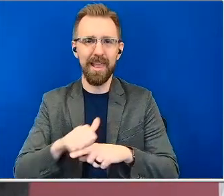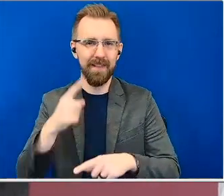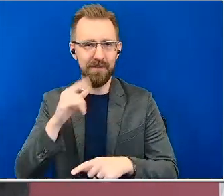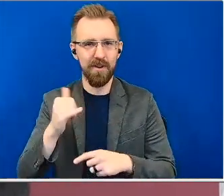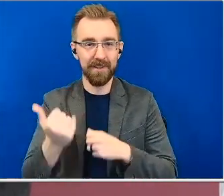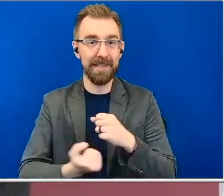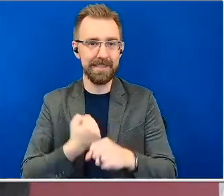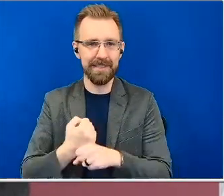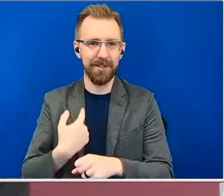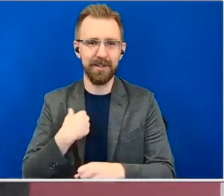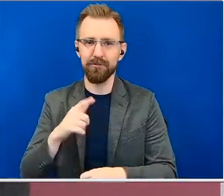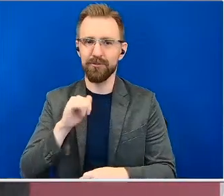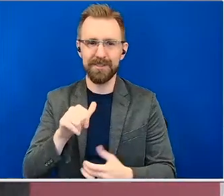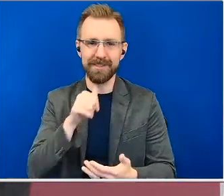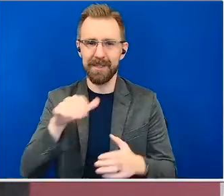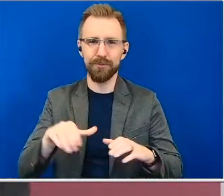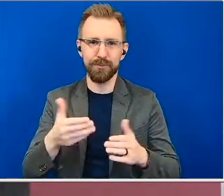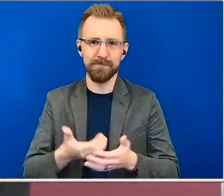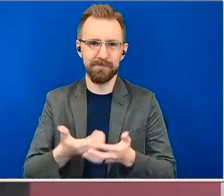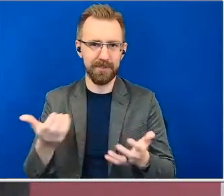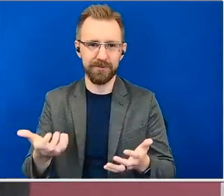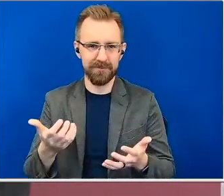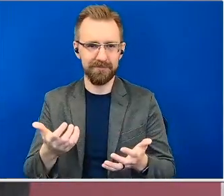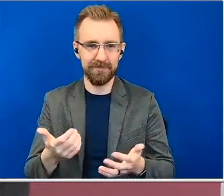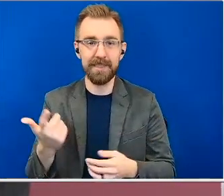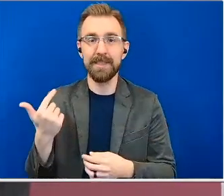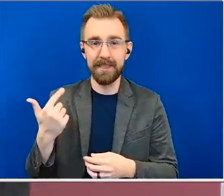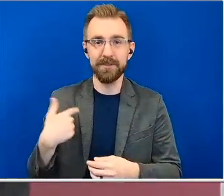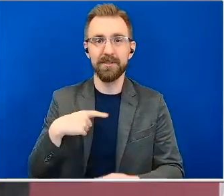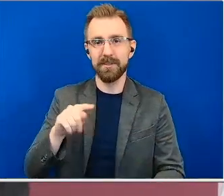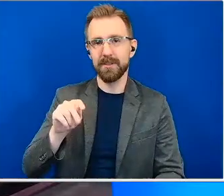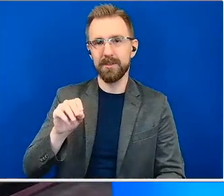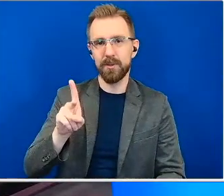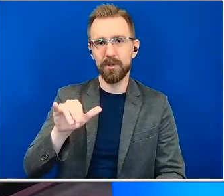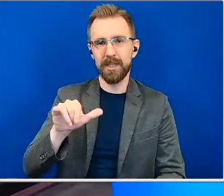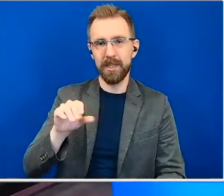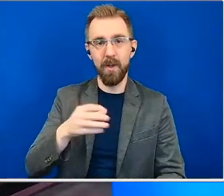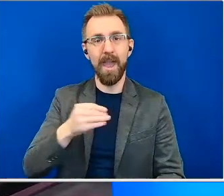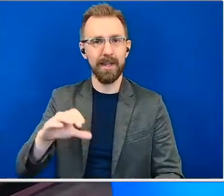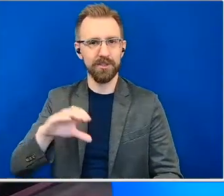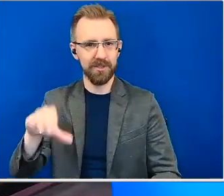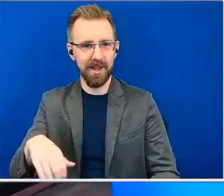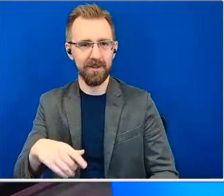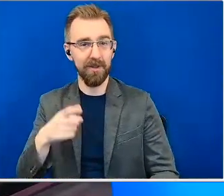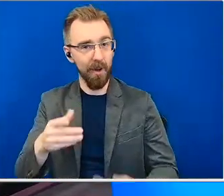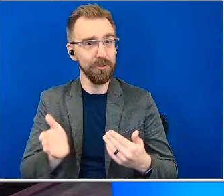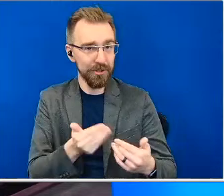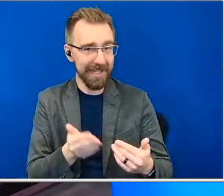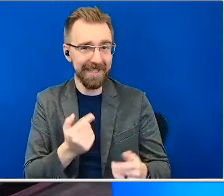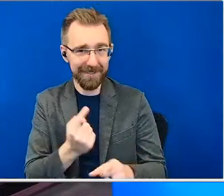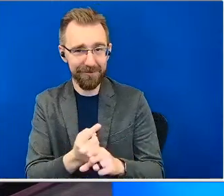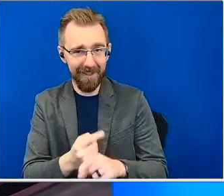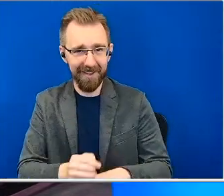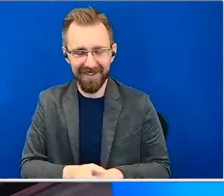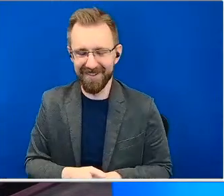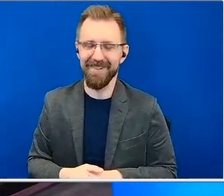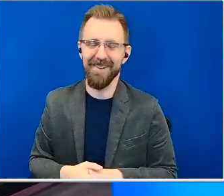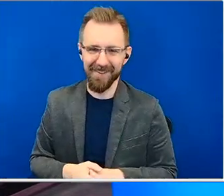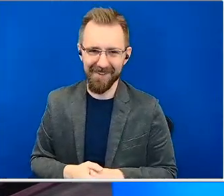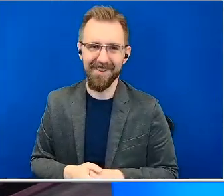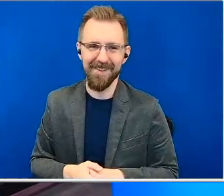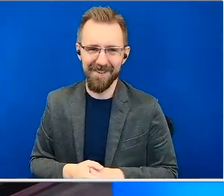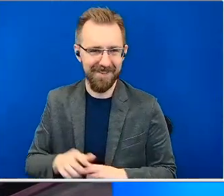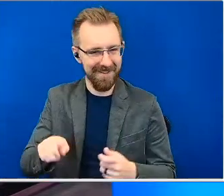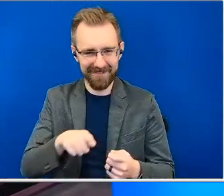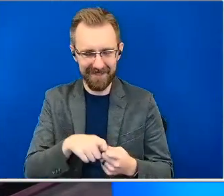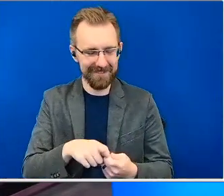do any. Last year I did both Tokyo and Chicago. So you took it easy. Yeah, this year I did take it easy. Yeah. Thank you